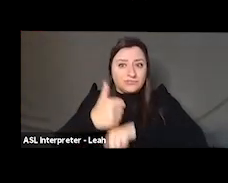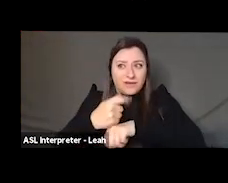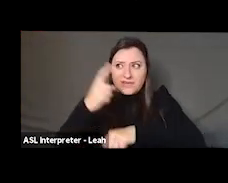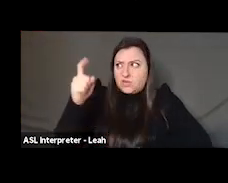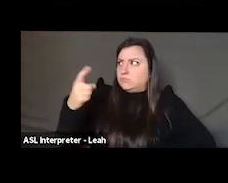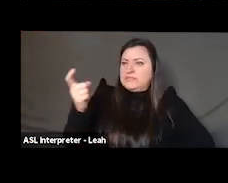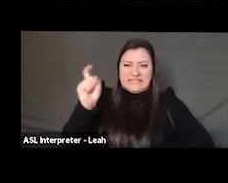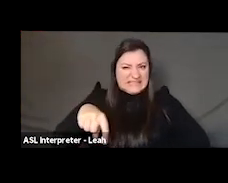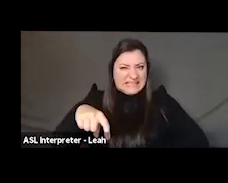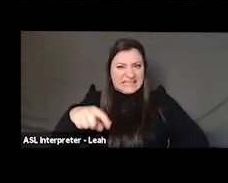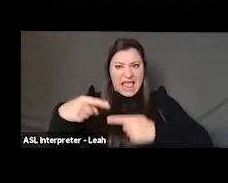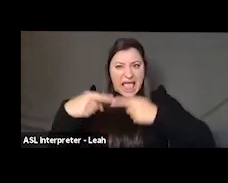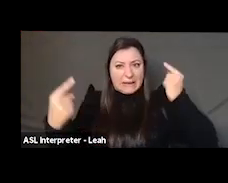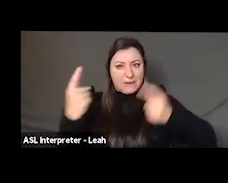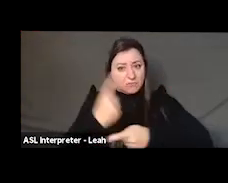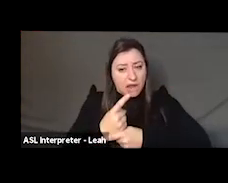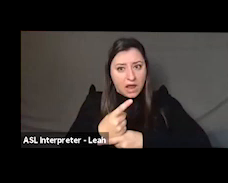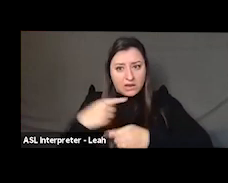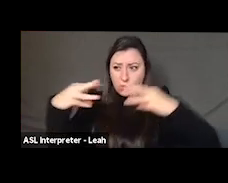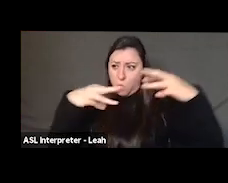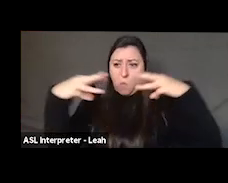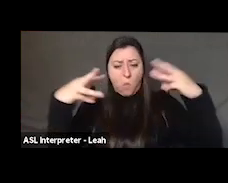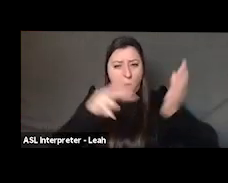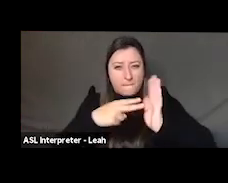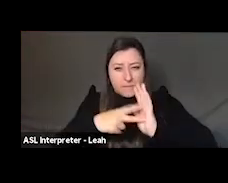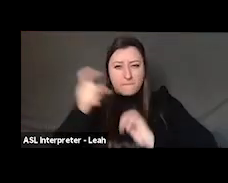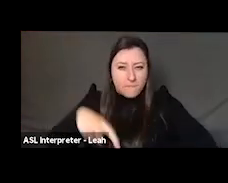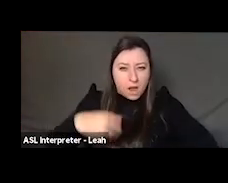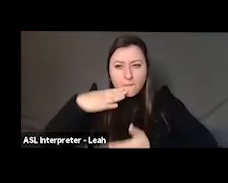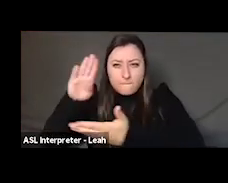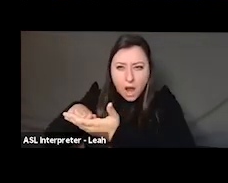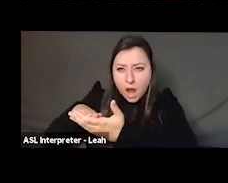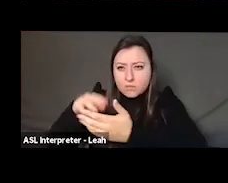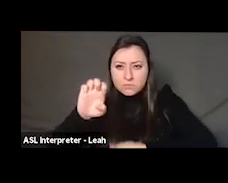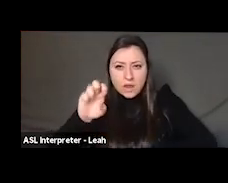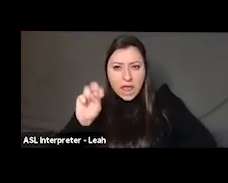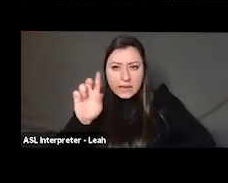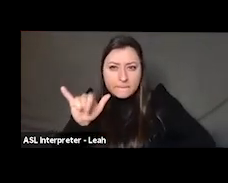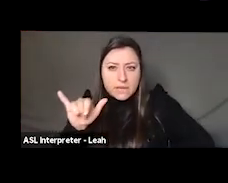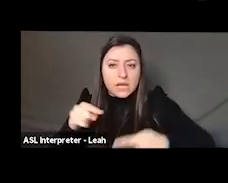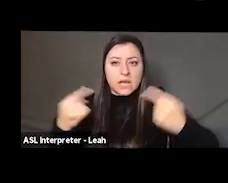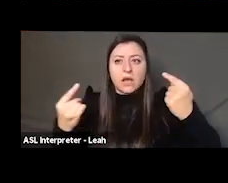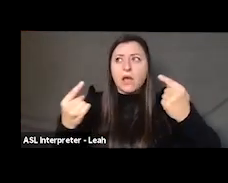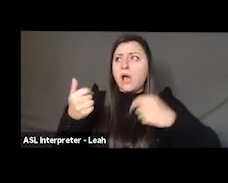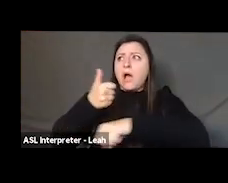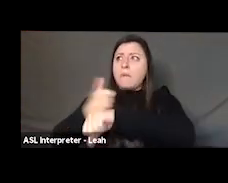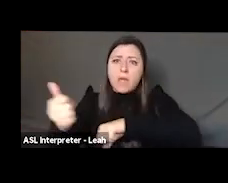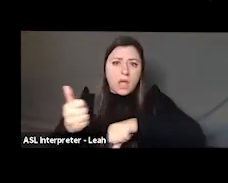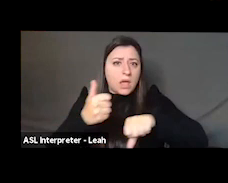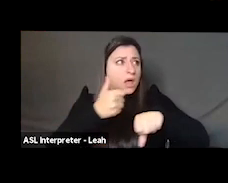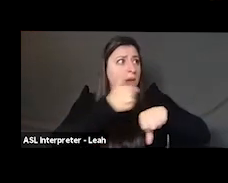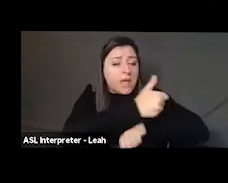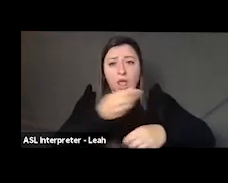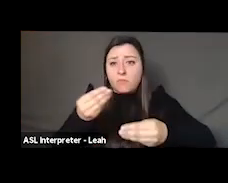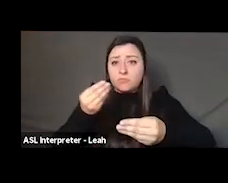a national narrative after the establishment of the state of Greater Lebanon, instead of blaming the